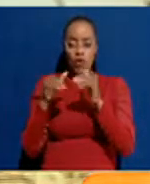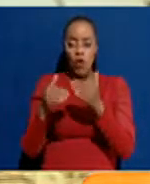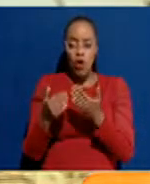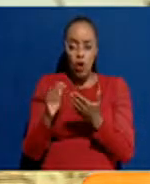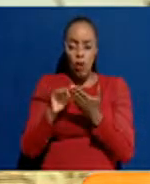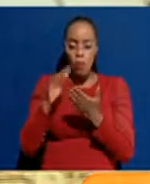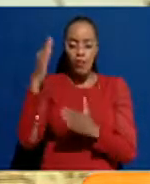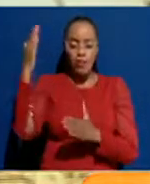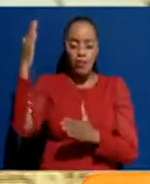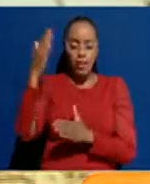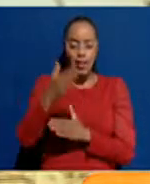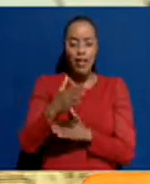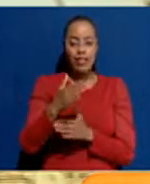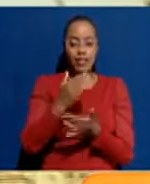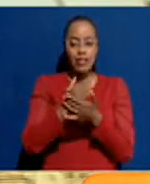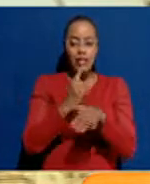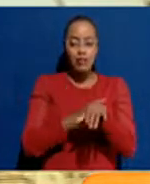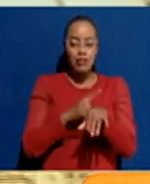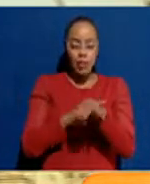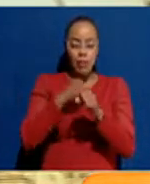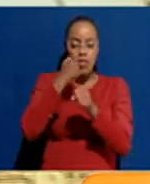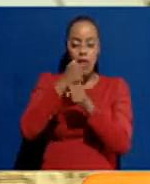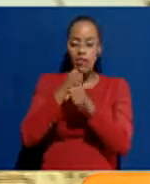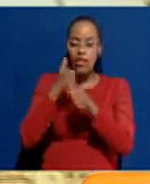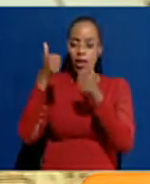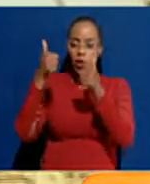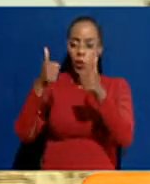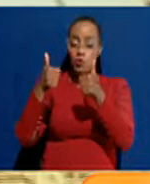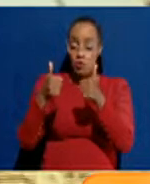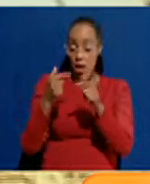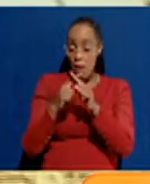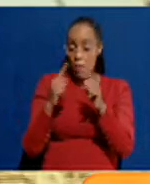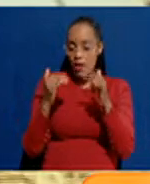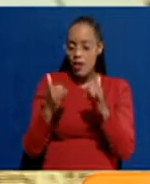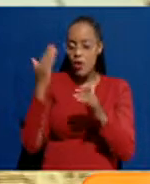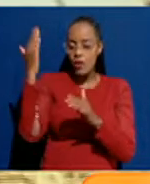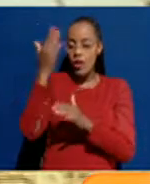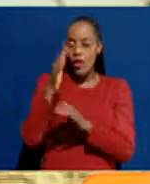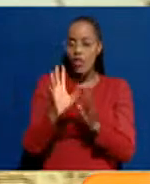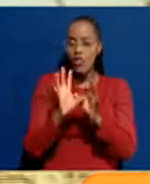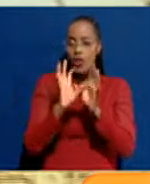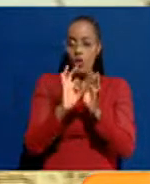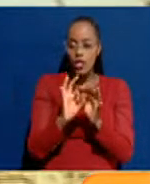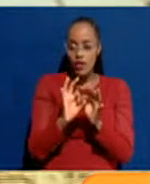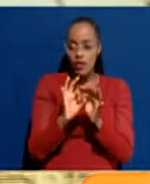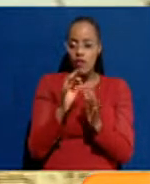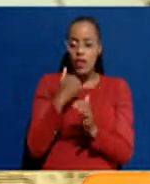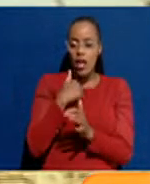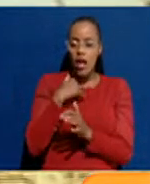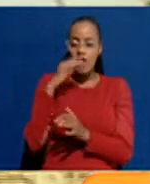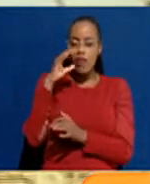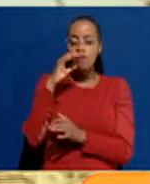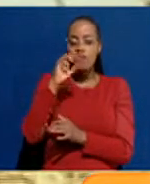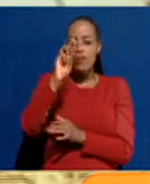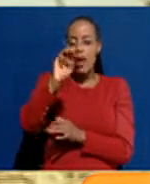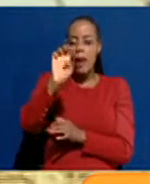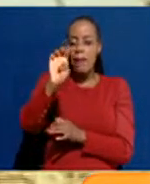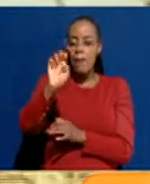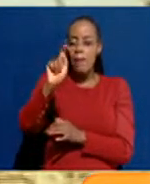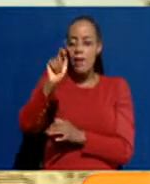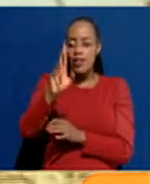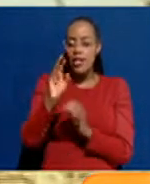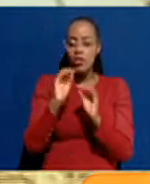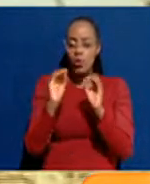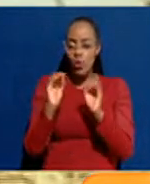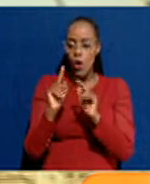direct tappings, because at times those are done well, but now they are directly connected, was the lack of meters. And okay. that is a challenge we have already